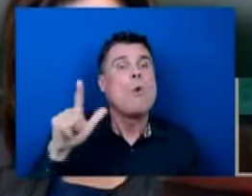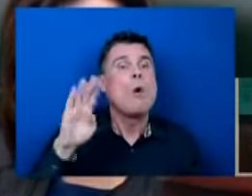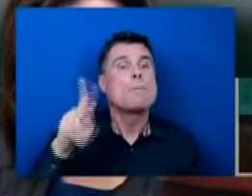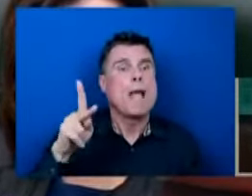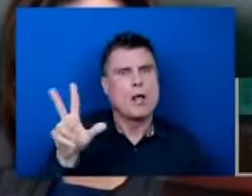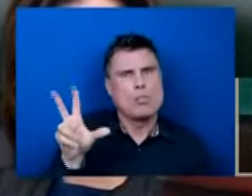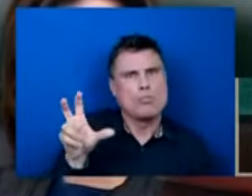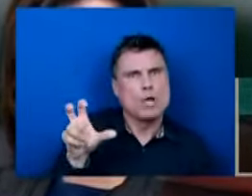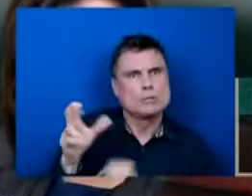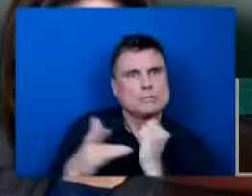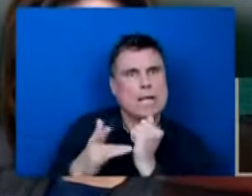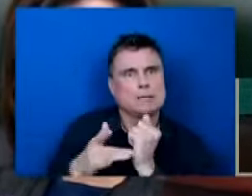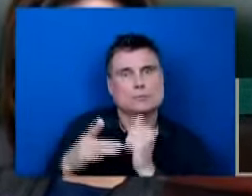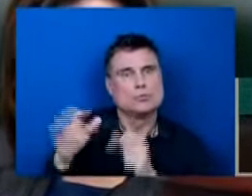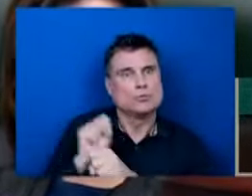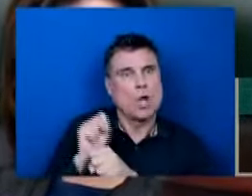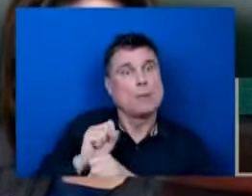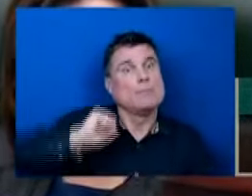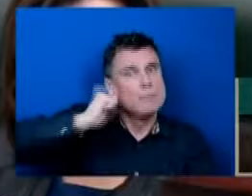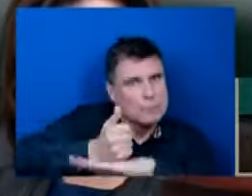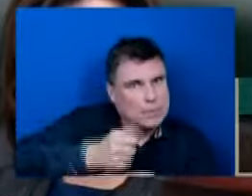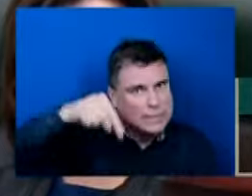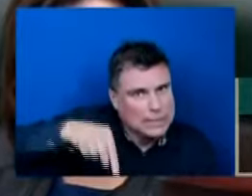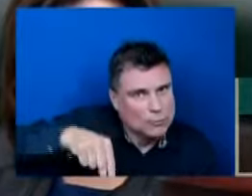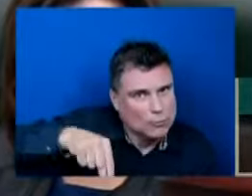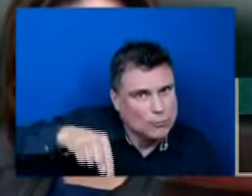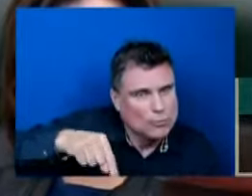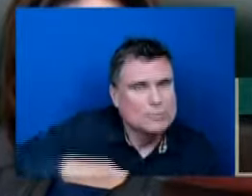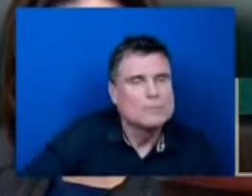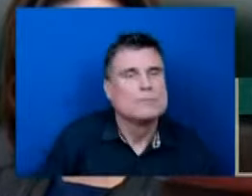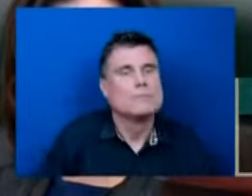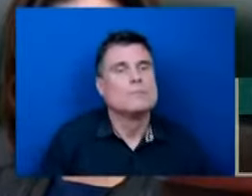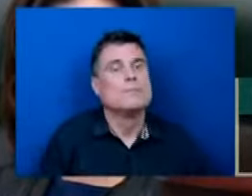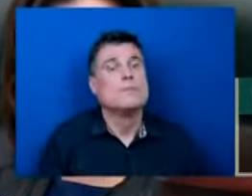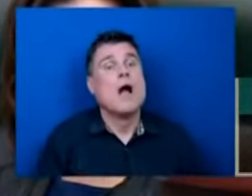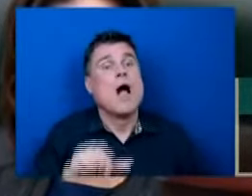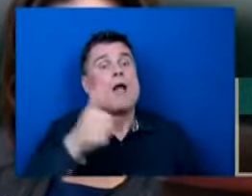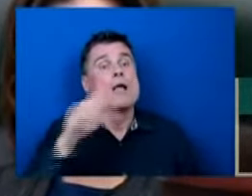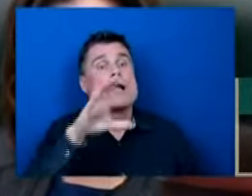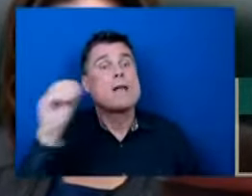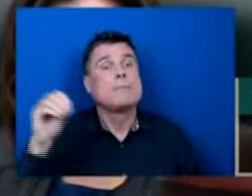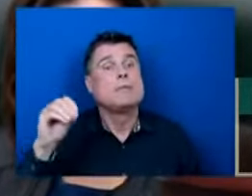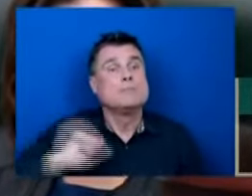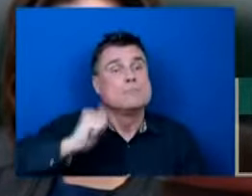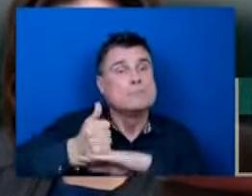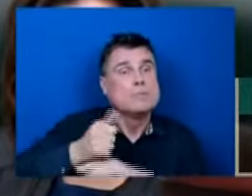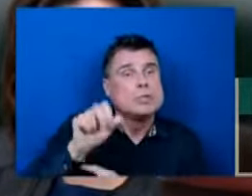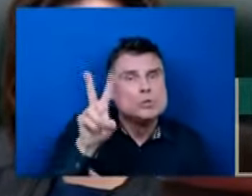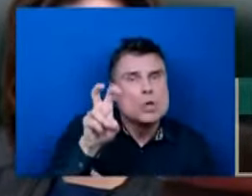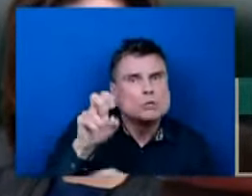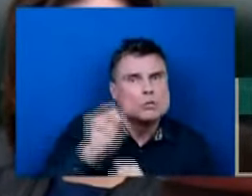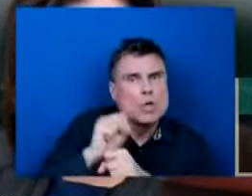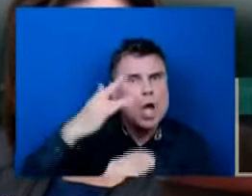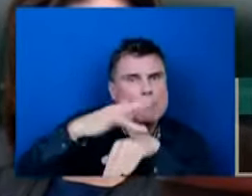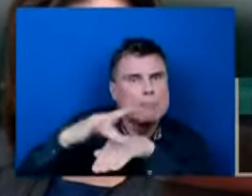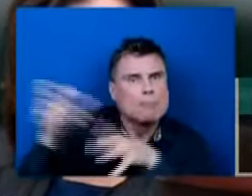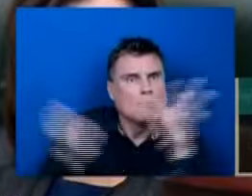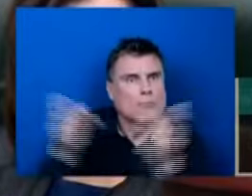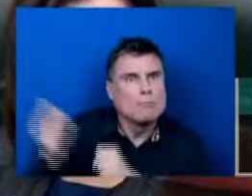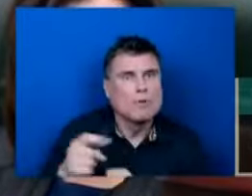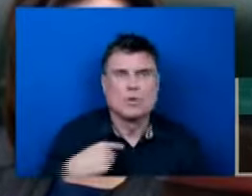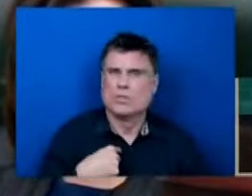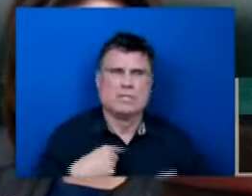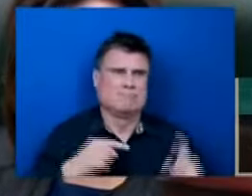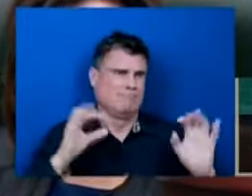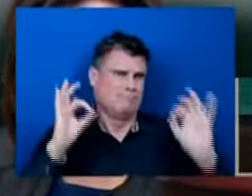of Excellence, creating 200 positions. We had a record year in film and television. Lynx Air, Canada's newest